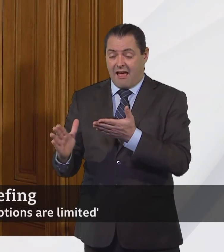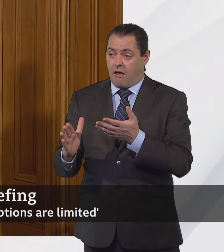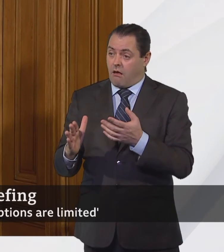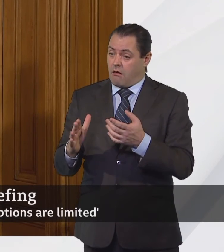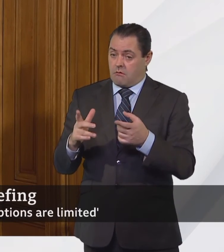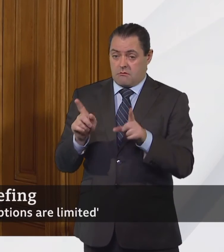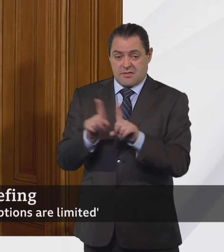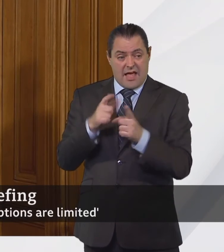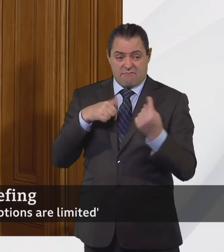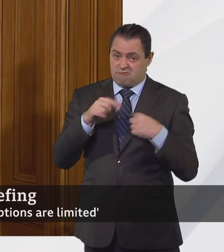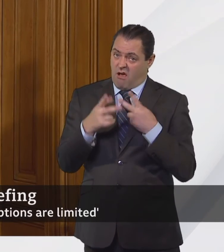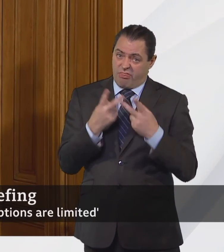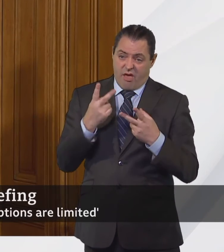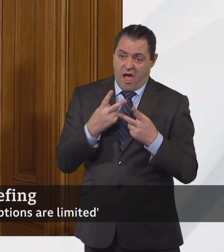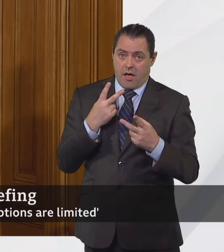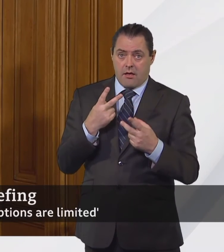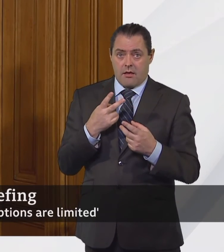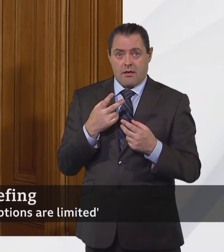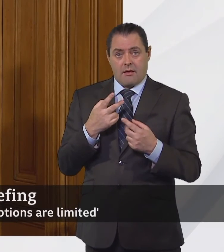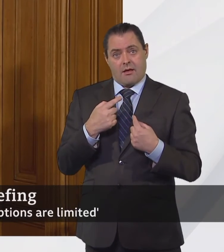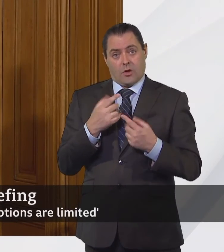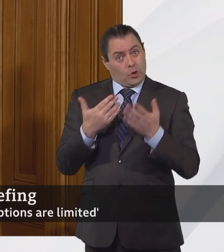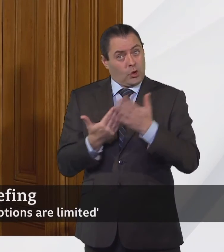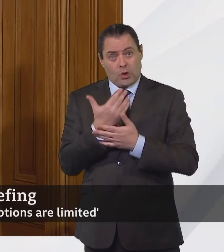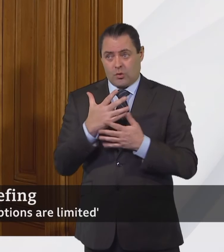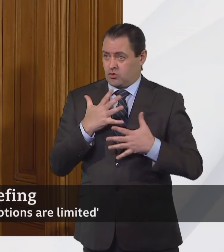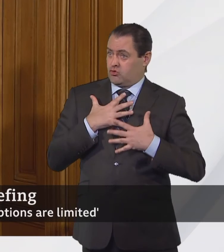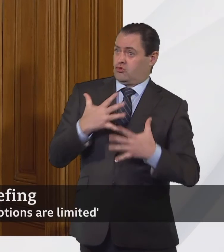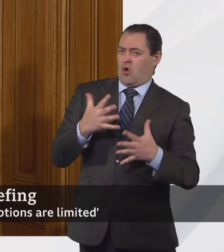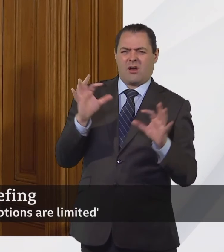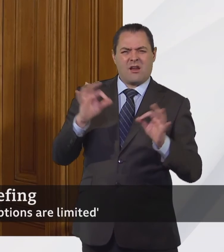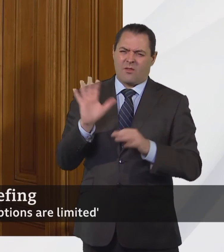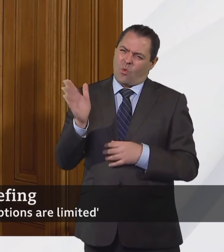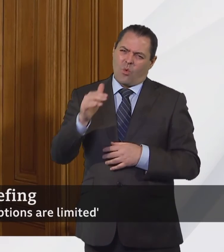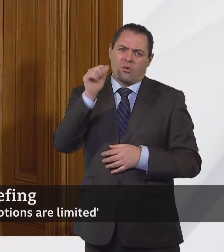now. And therefore, we've got to do on that basis. So certainly we are